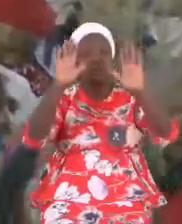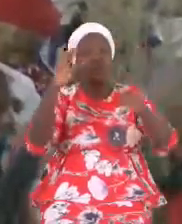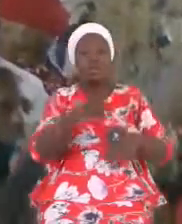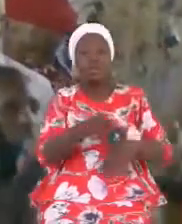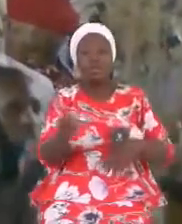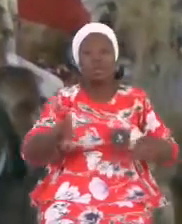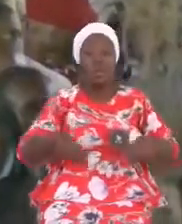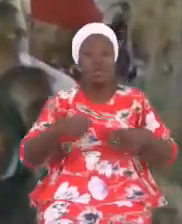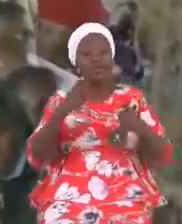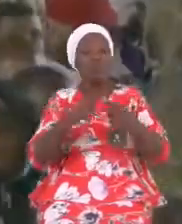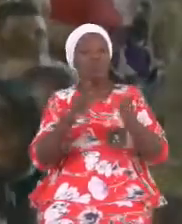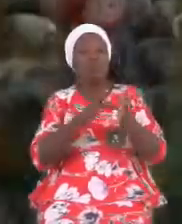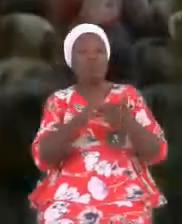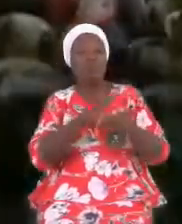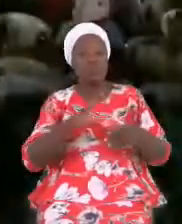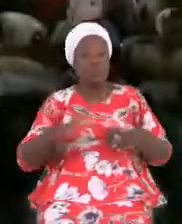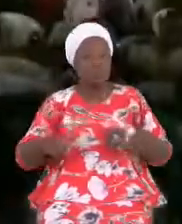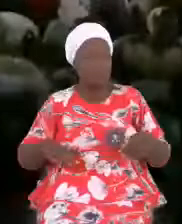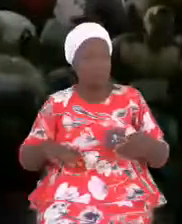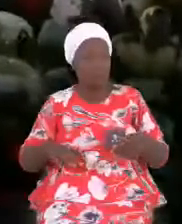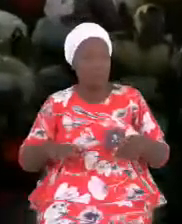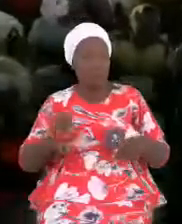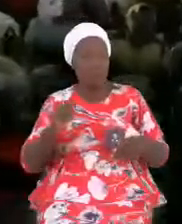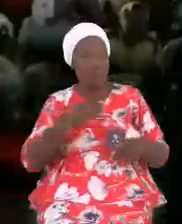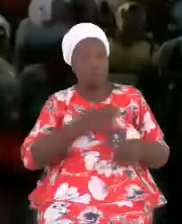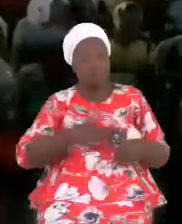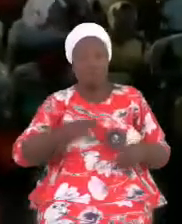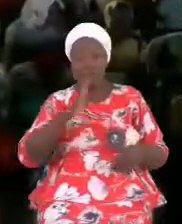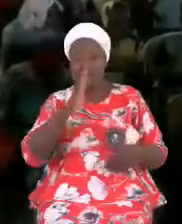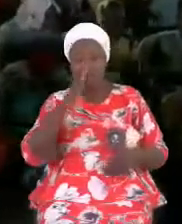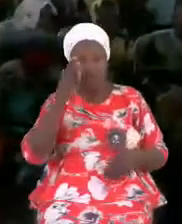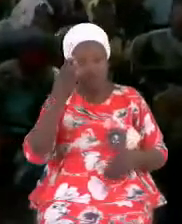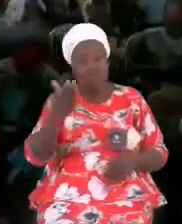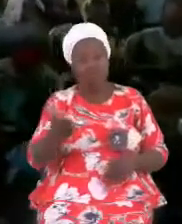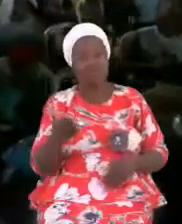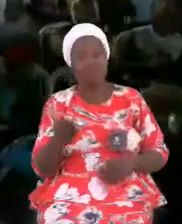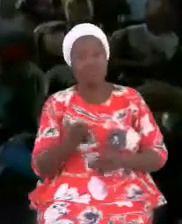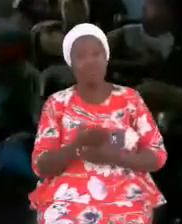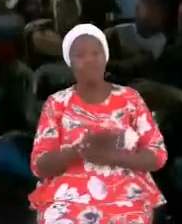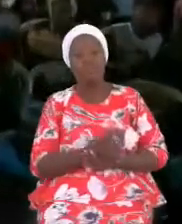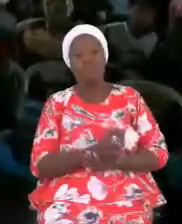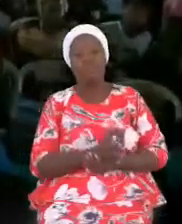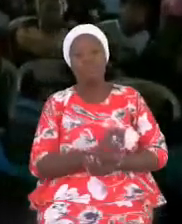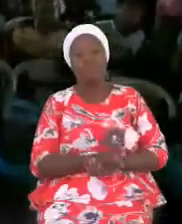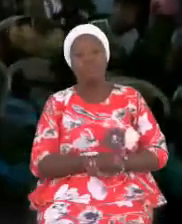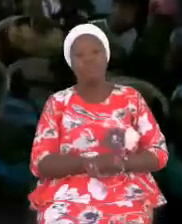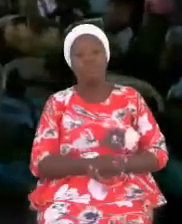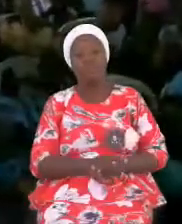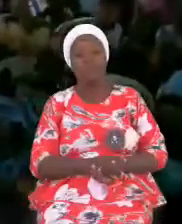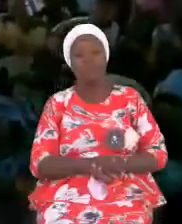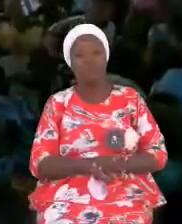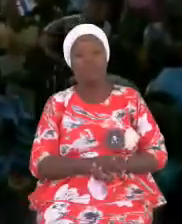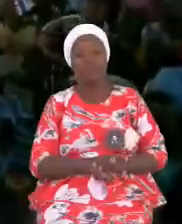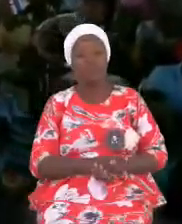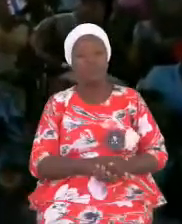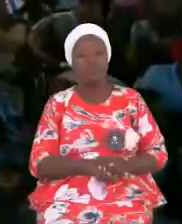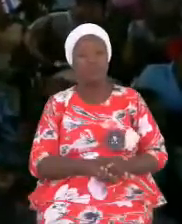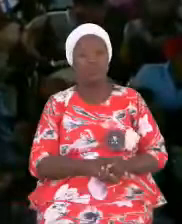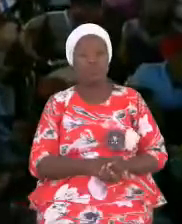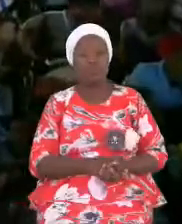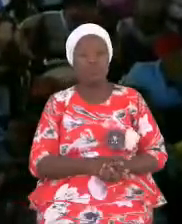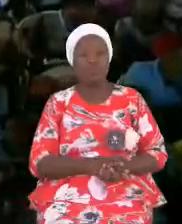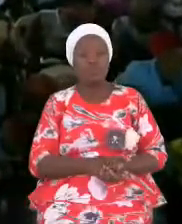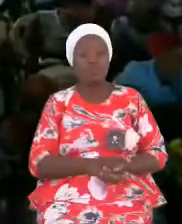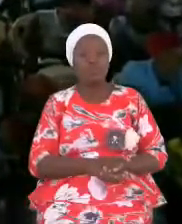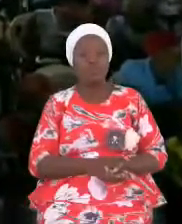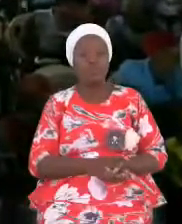Counselors, if you are done, can you wave your hand at me? Thank you. I can see those